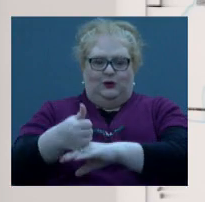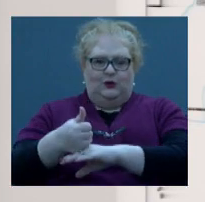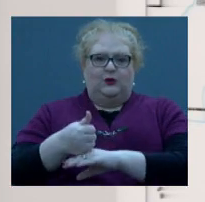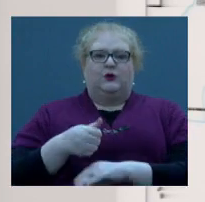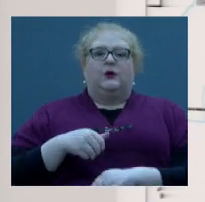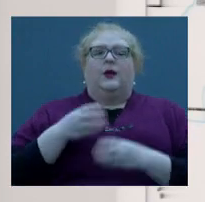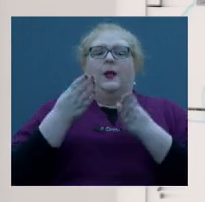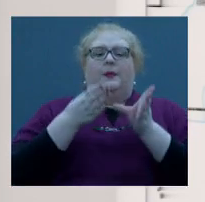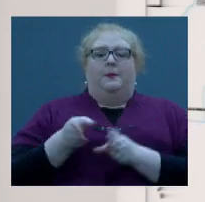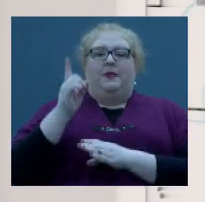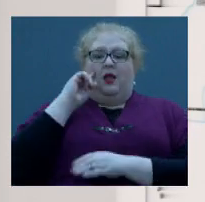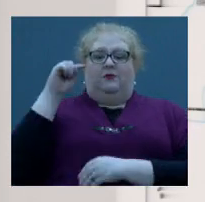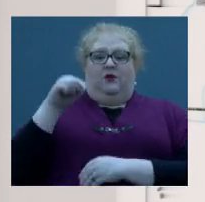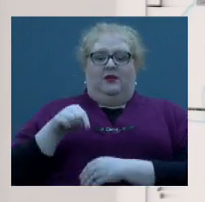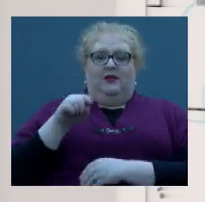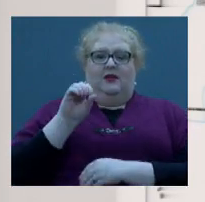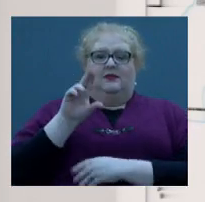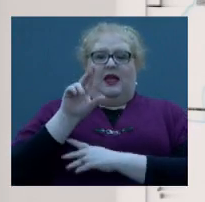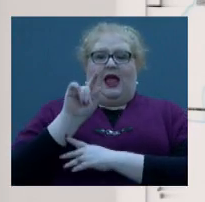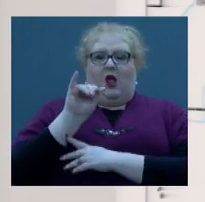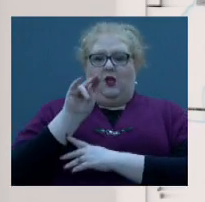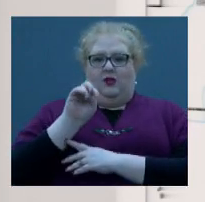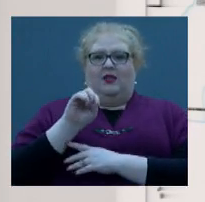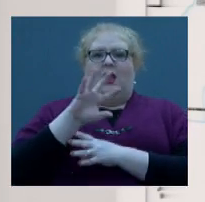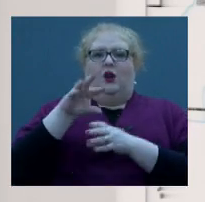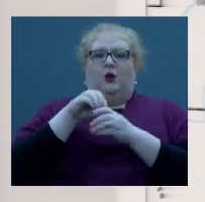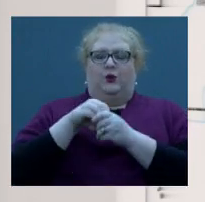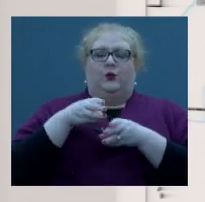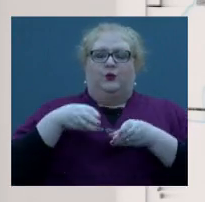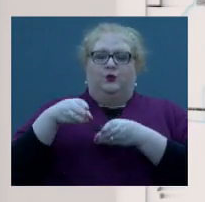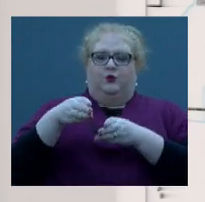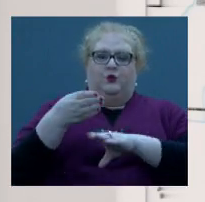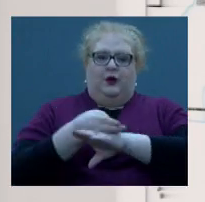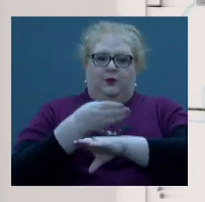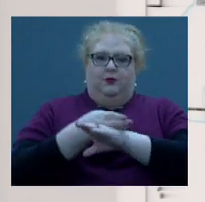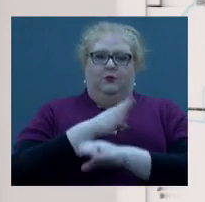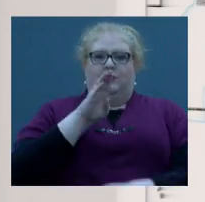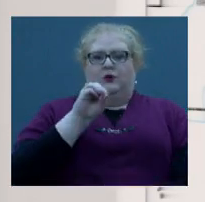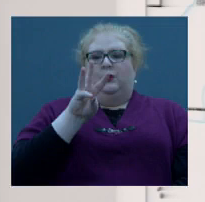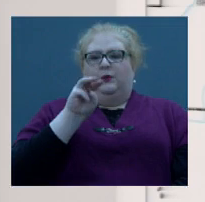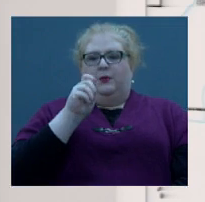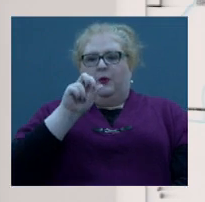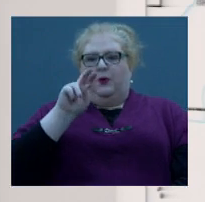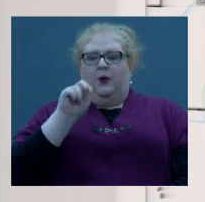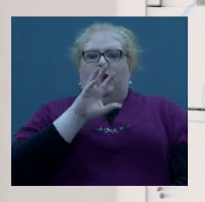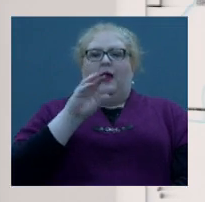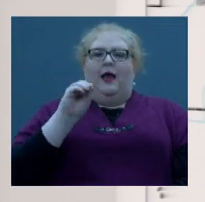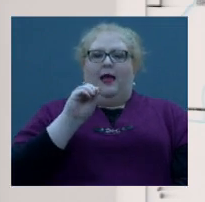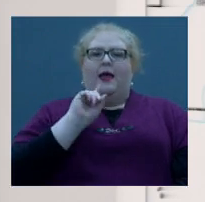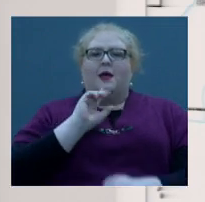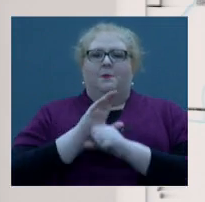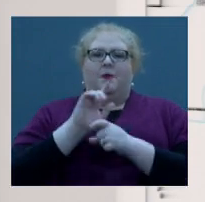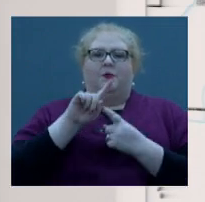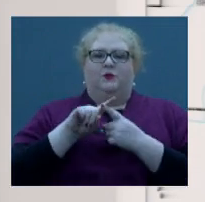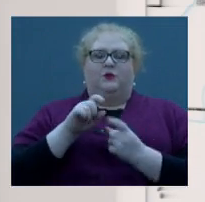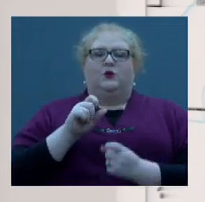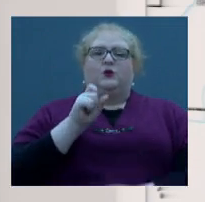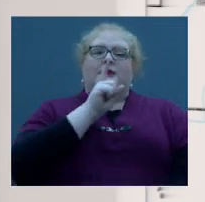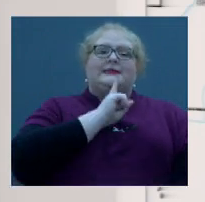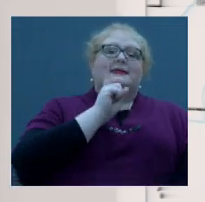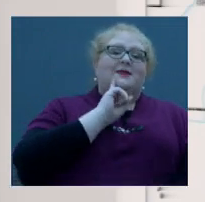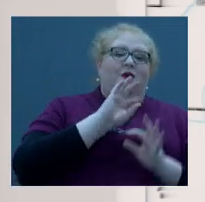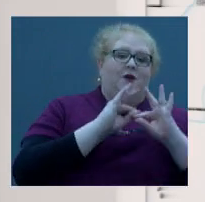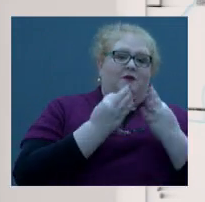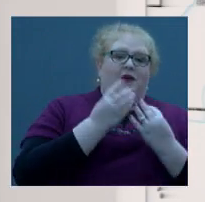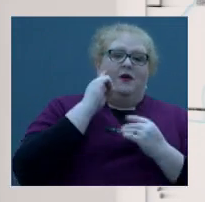for the parcel was outlined, including the completion of boundary street improvements to Bowman Road and a commitment for single-family residential development for